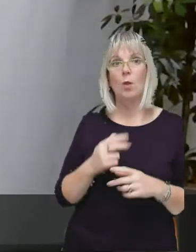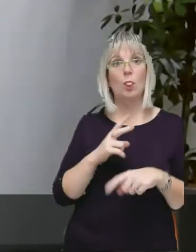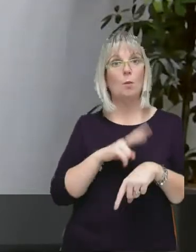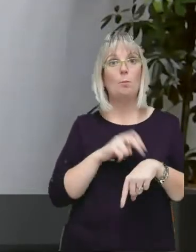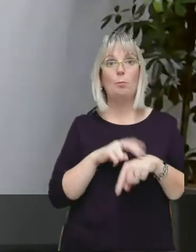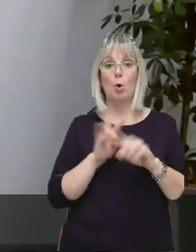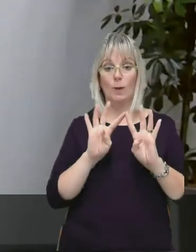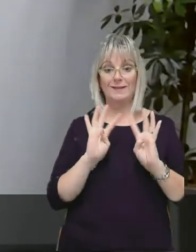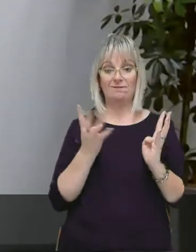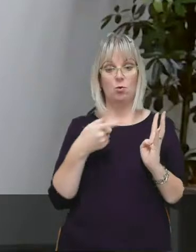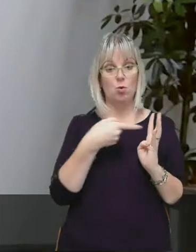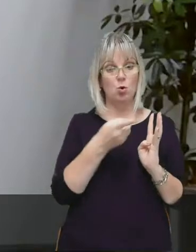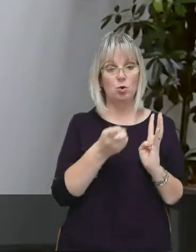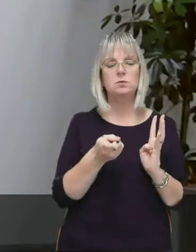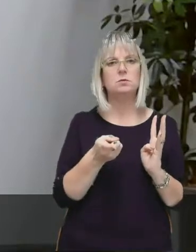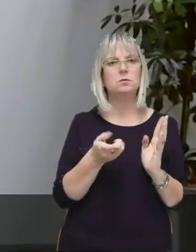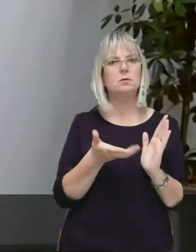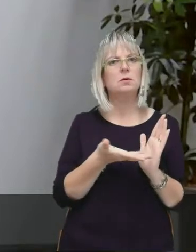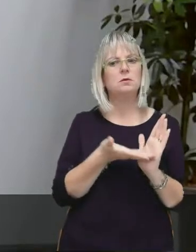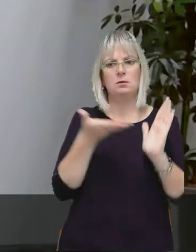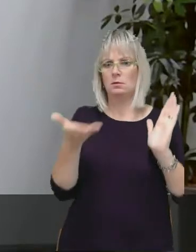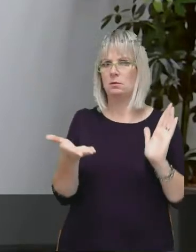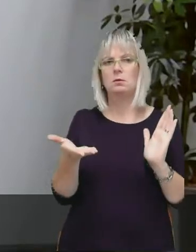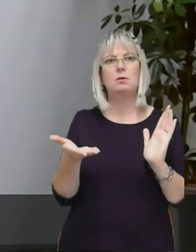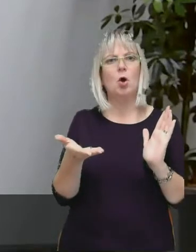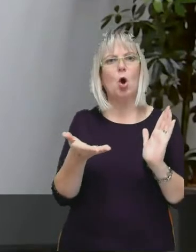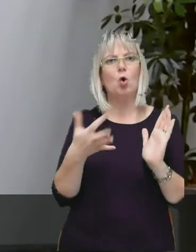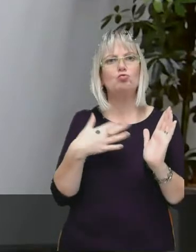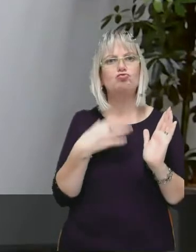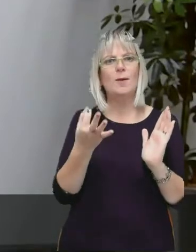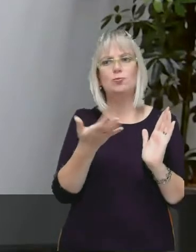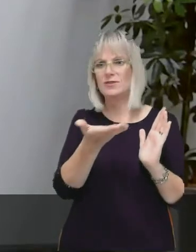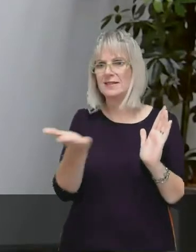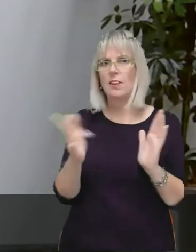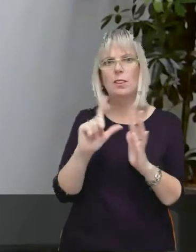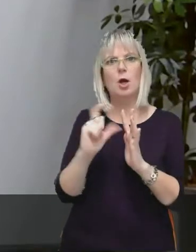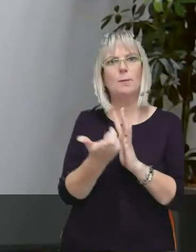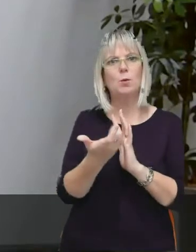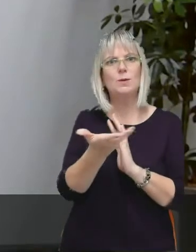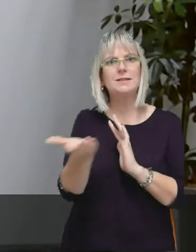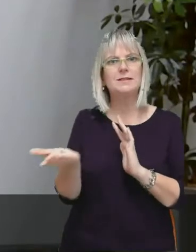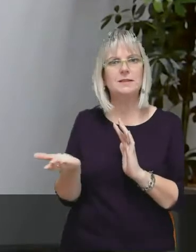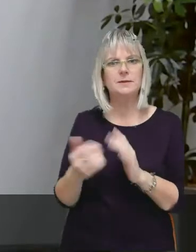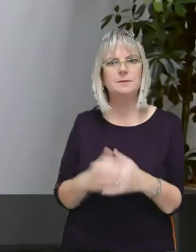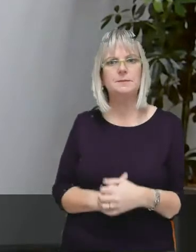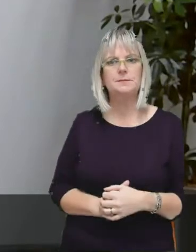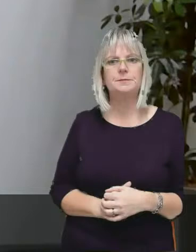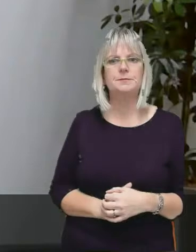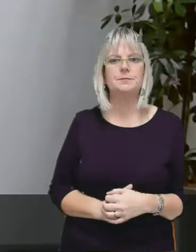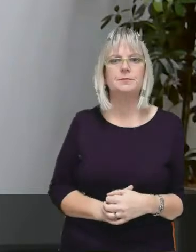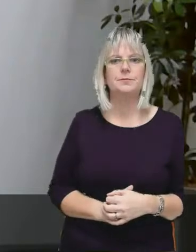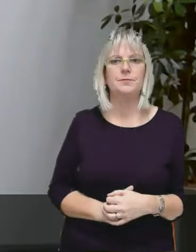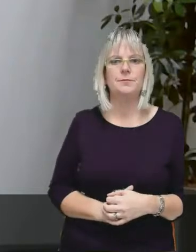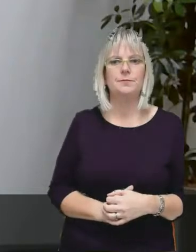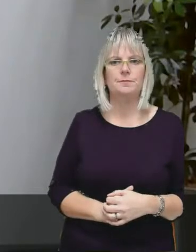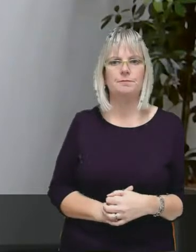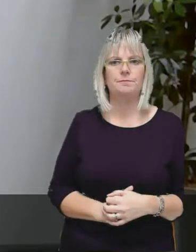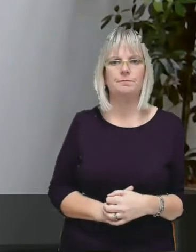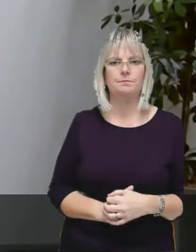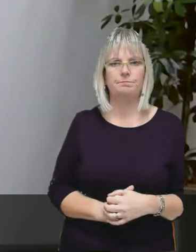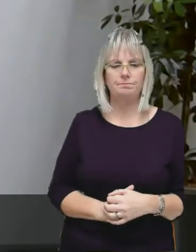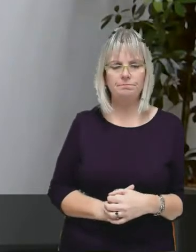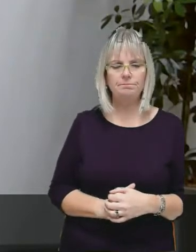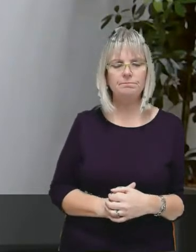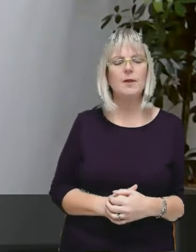issue are the checks and balances that take place in the police service. That being said, I've got to say this. I'm really proud to be the